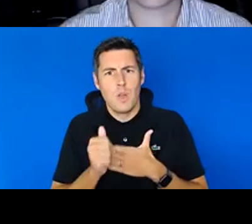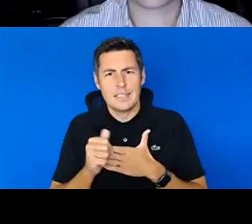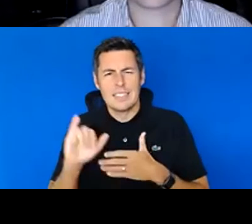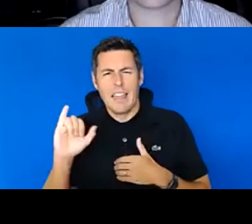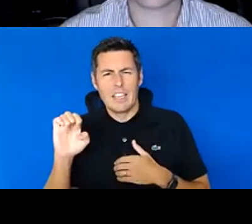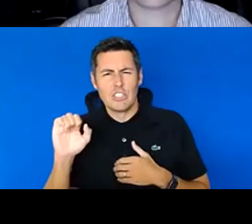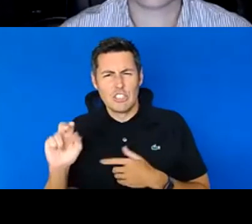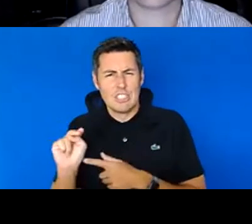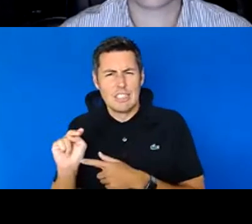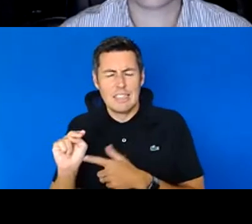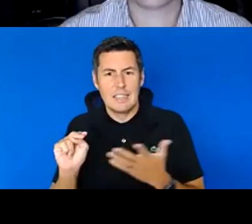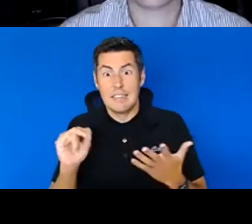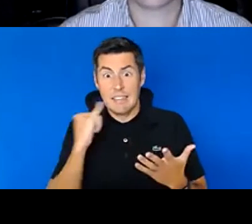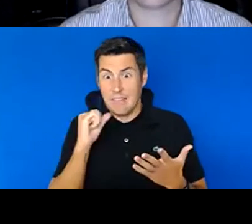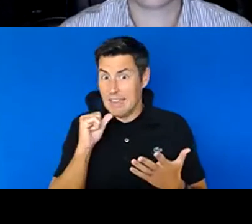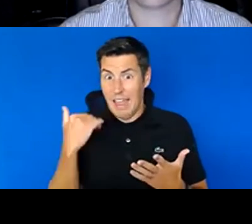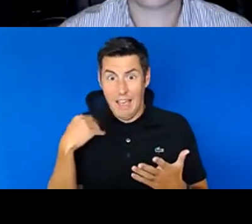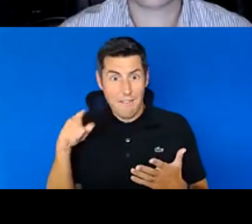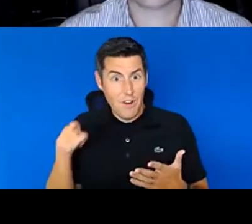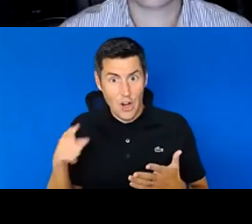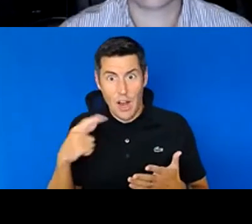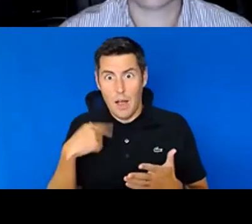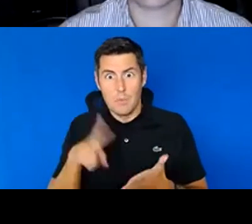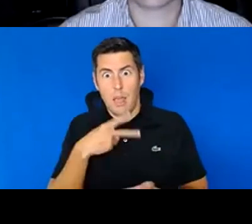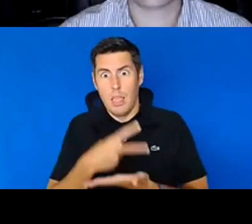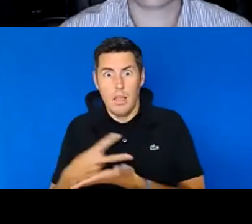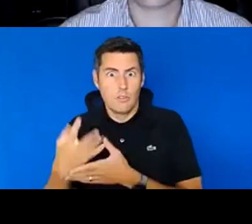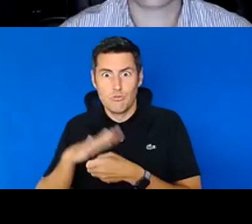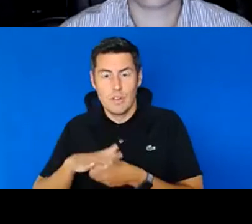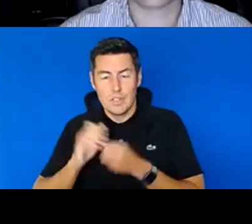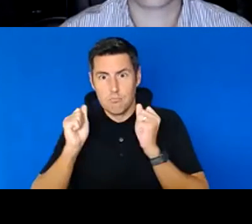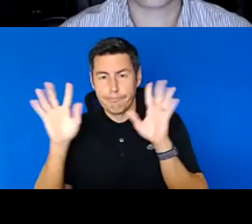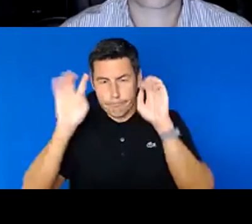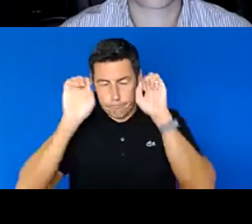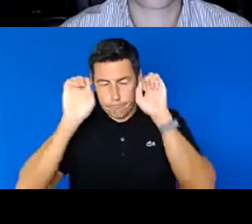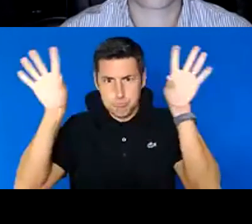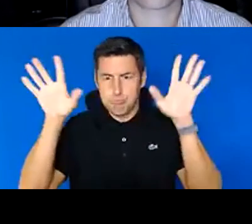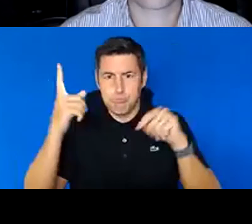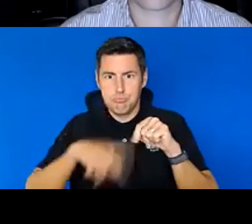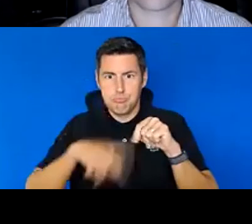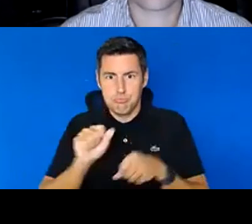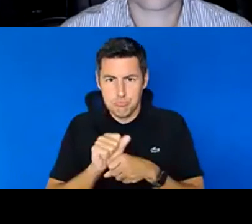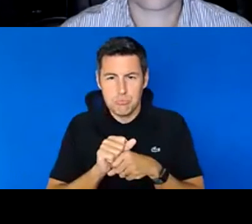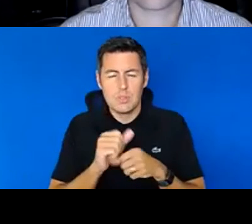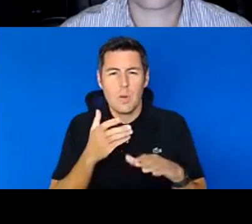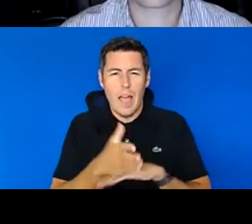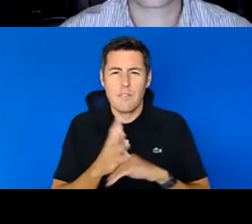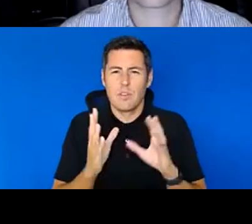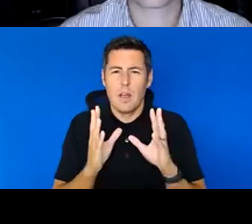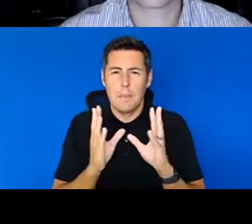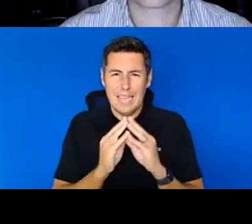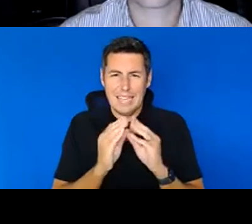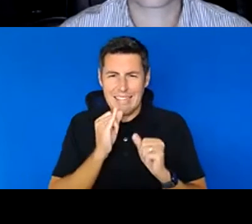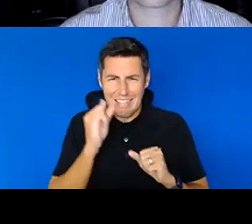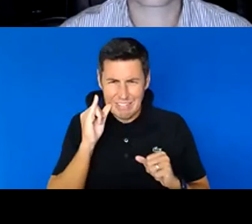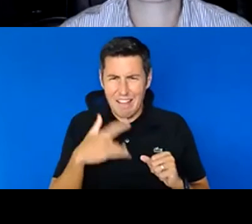on the floor somewhere laying down trying to do my work because I'd be so stressed out. And after our meeting yesterday, I just felt our counselors were so stressed.